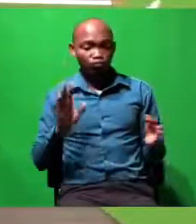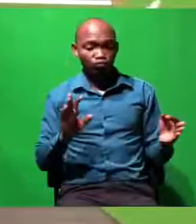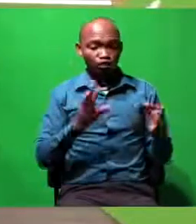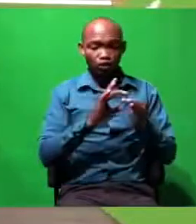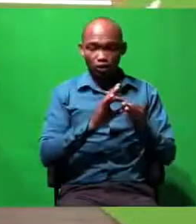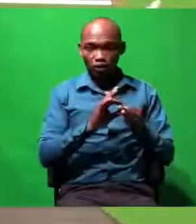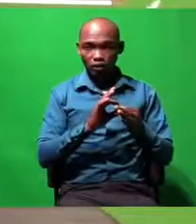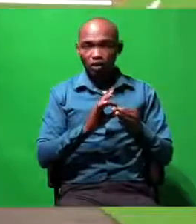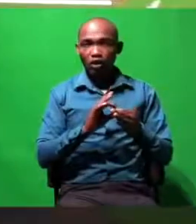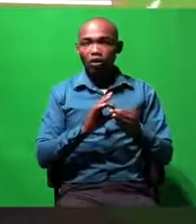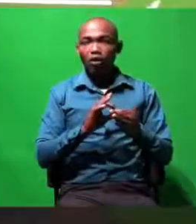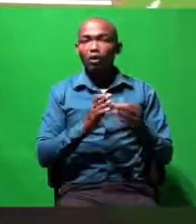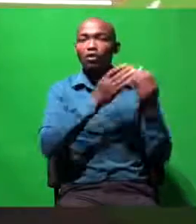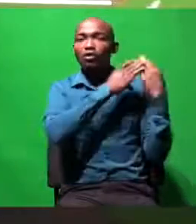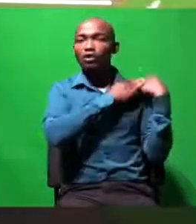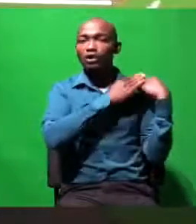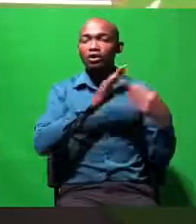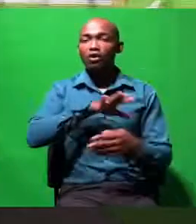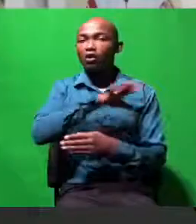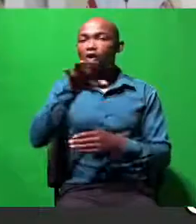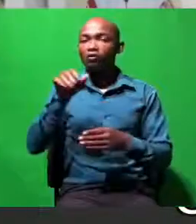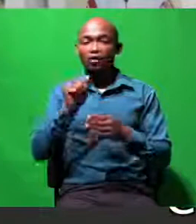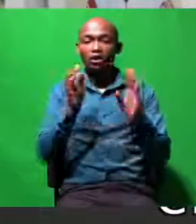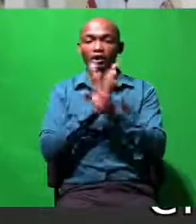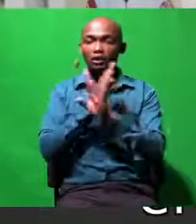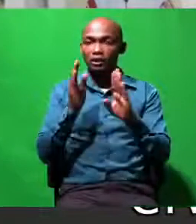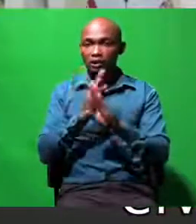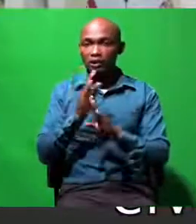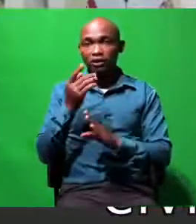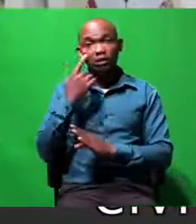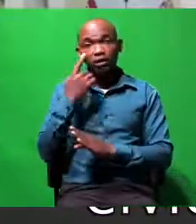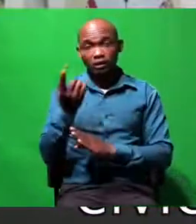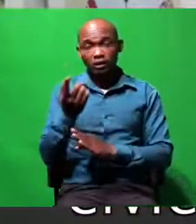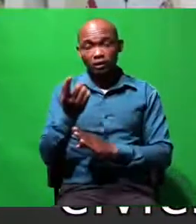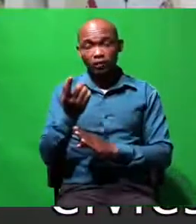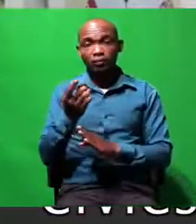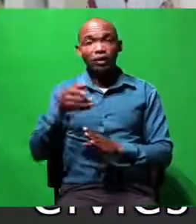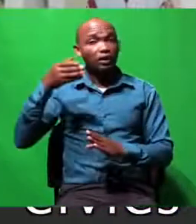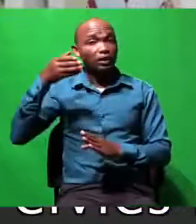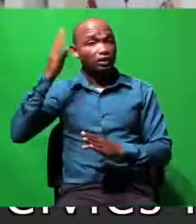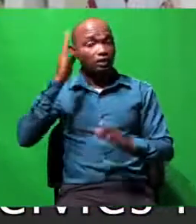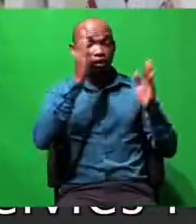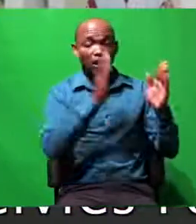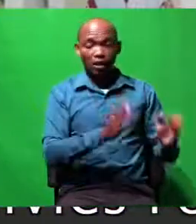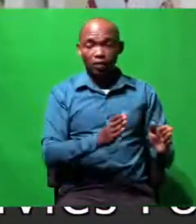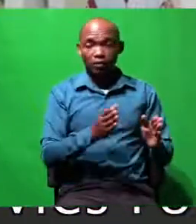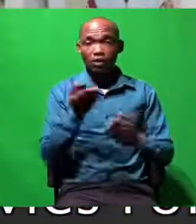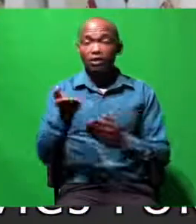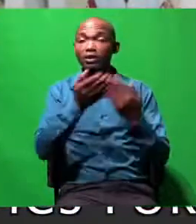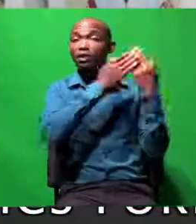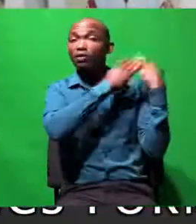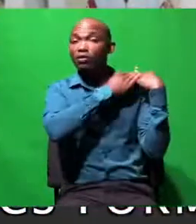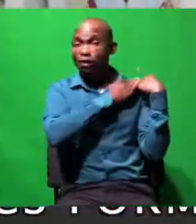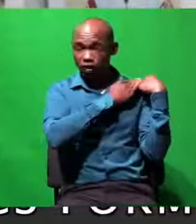organize or have authorities of all the state. Did you get this? The central government had the